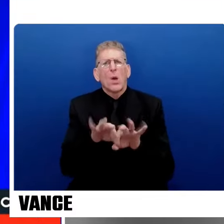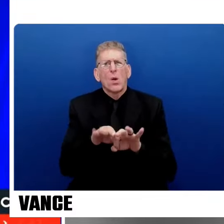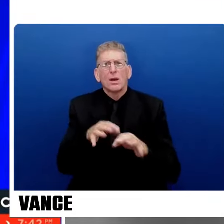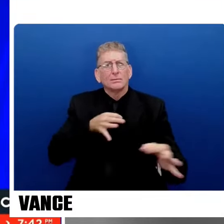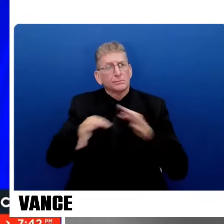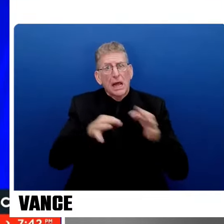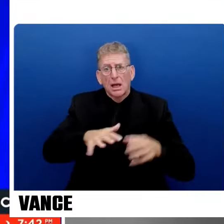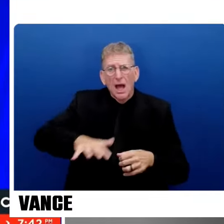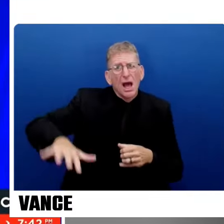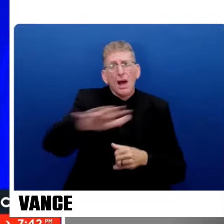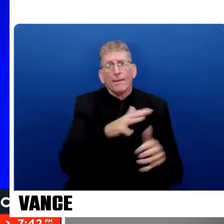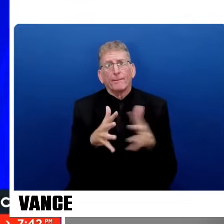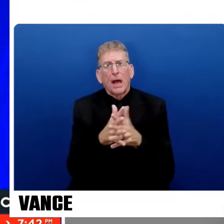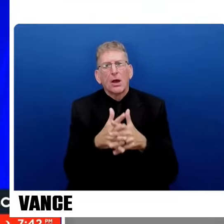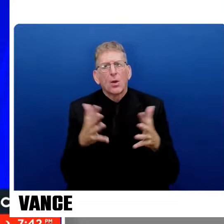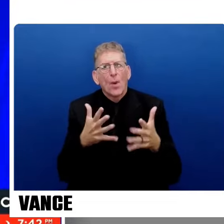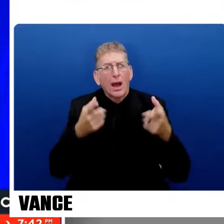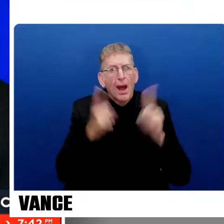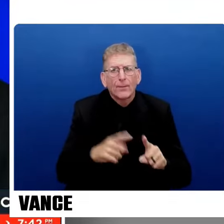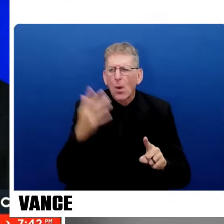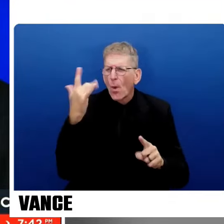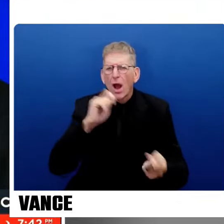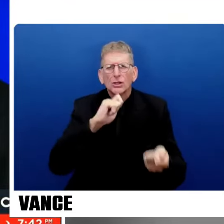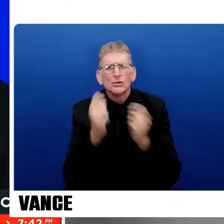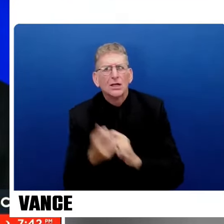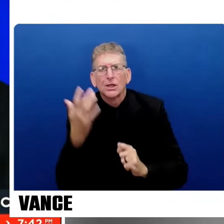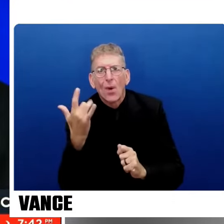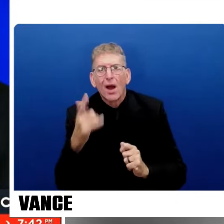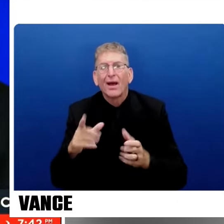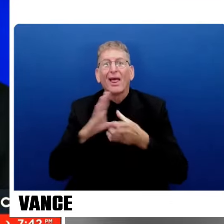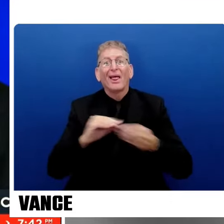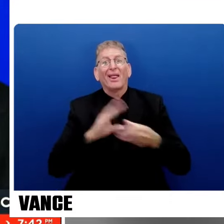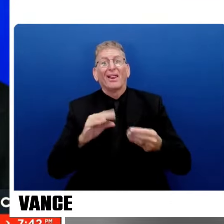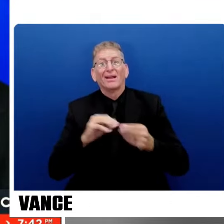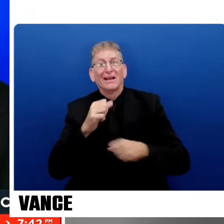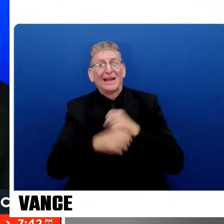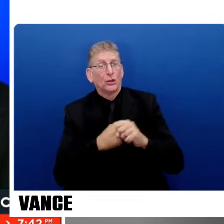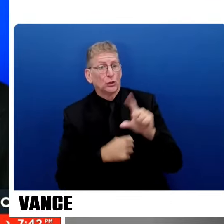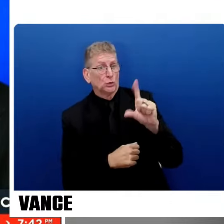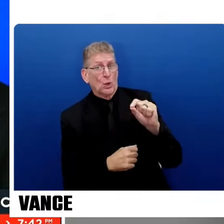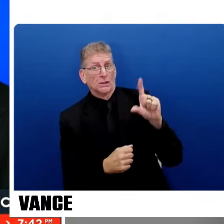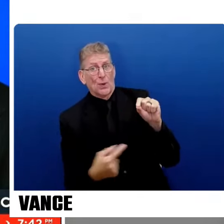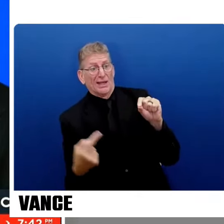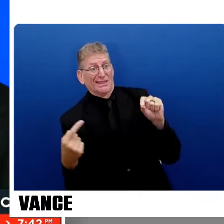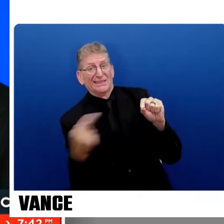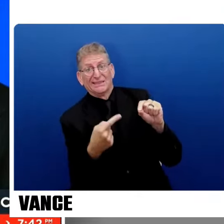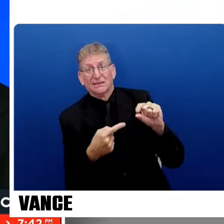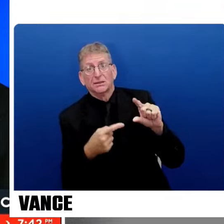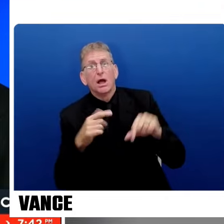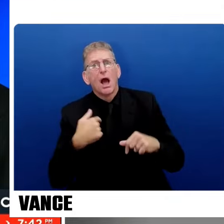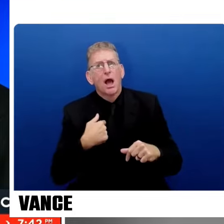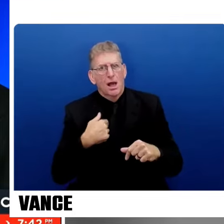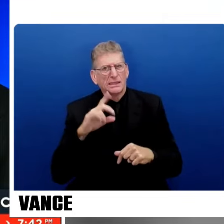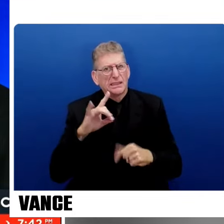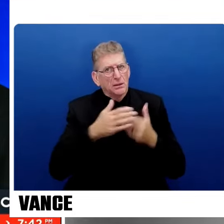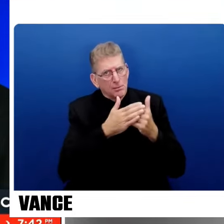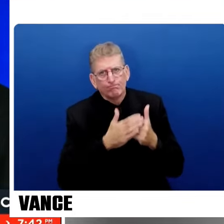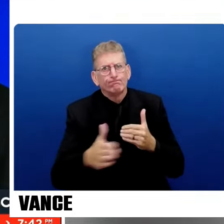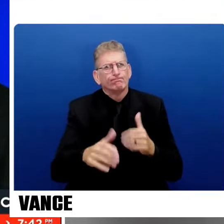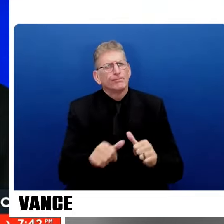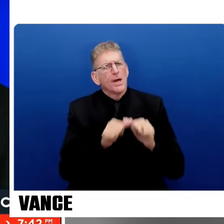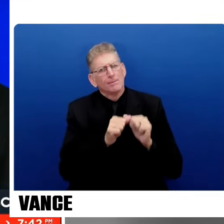pointed out the messages from 2020. Margaret, I've been extremely consistent that I think there were a lot of things that we could have done better in the Trump administration the